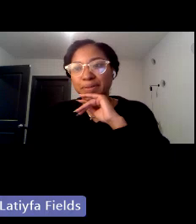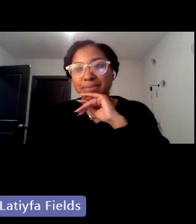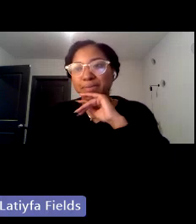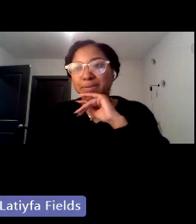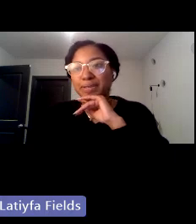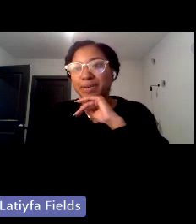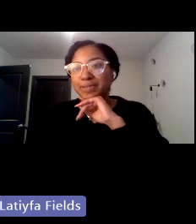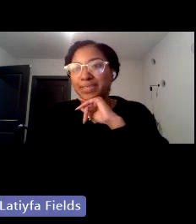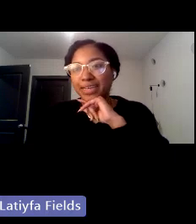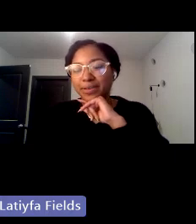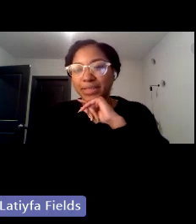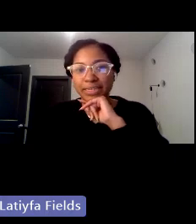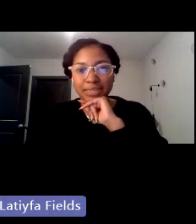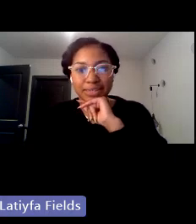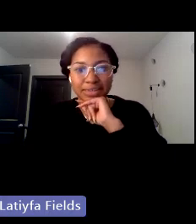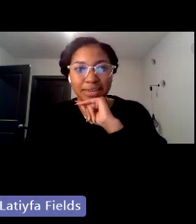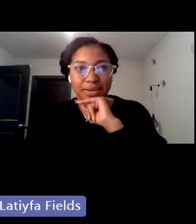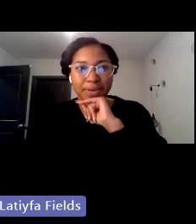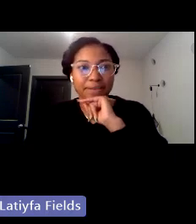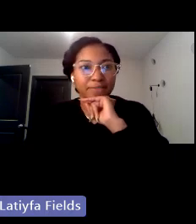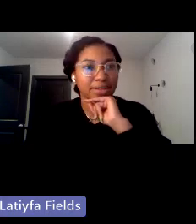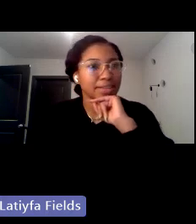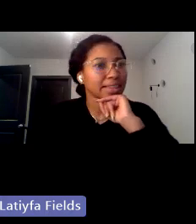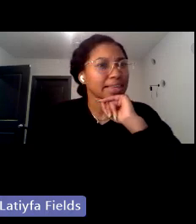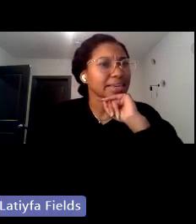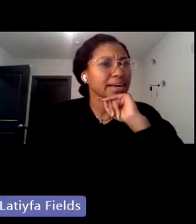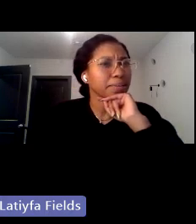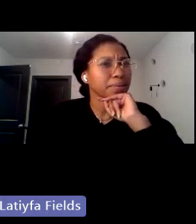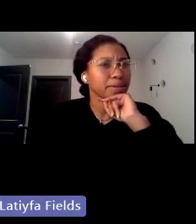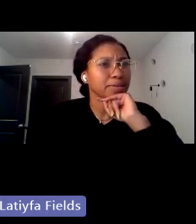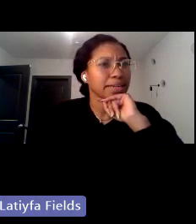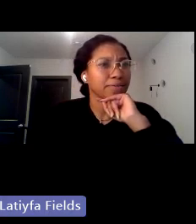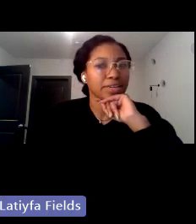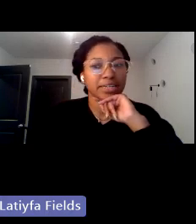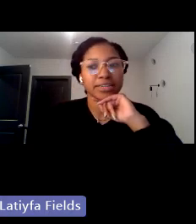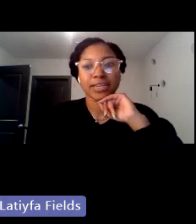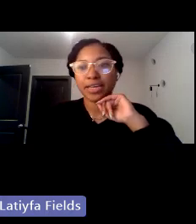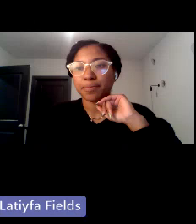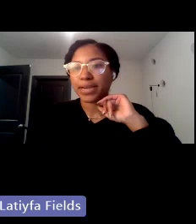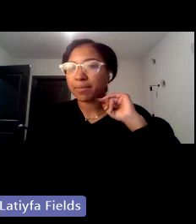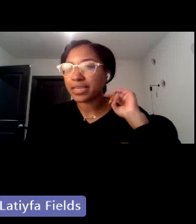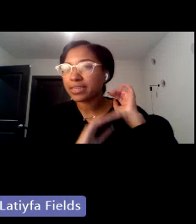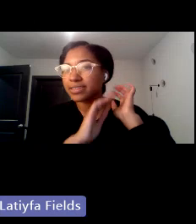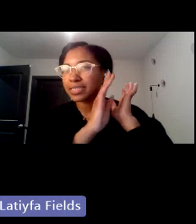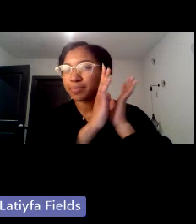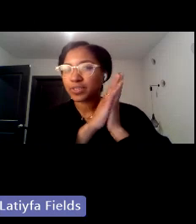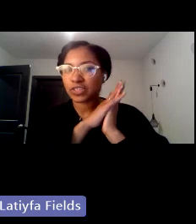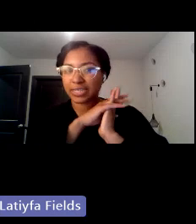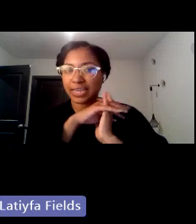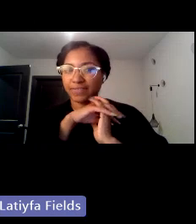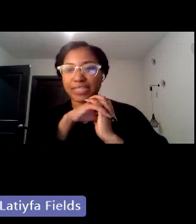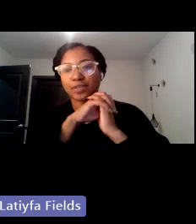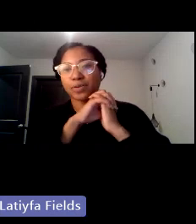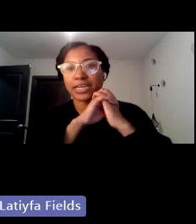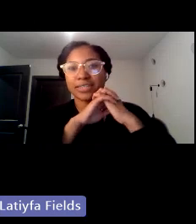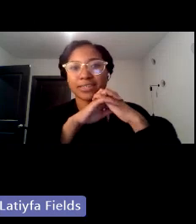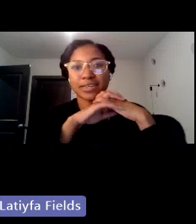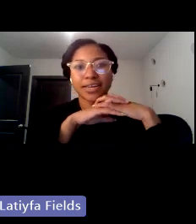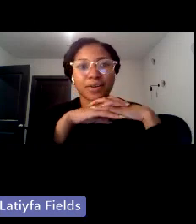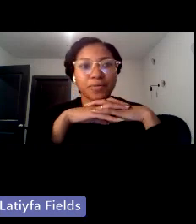Maybe you know this, maybe you don't. I know that we have, I think, a couple of new staff on here. But how many years has Bridges had a